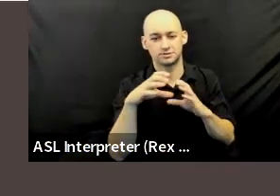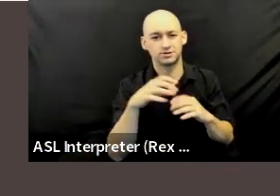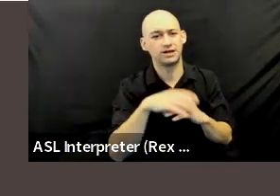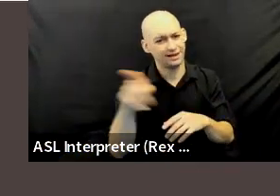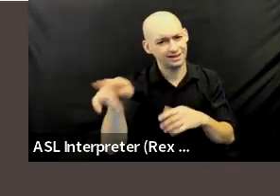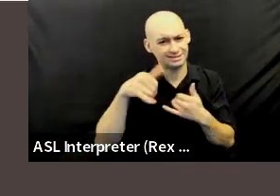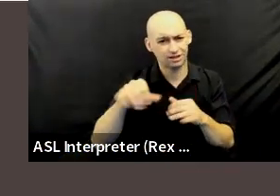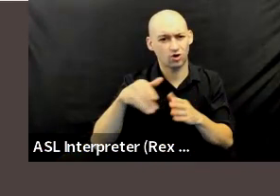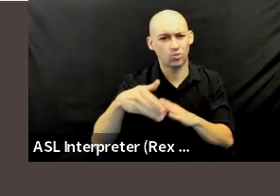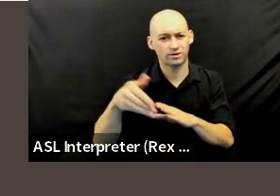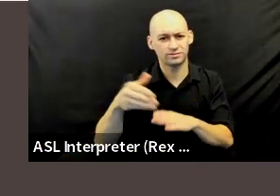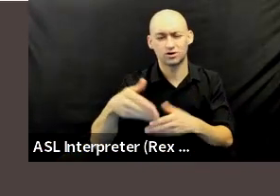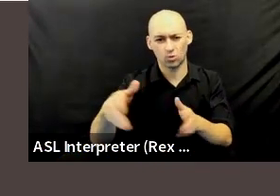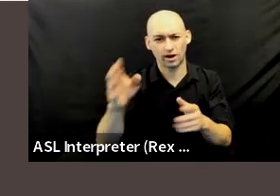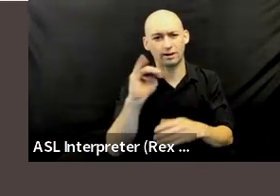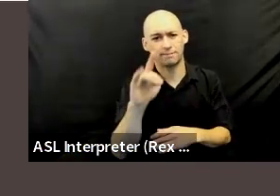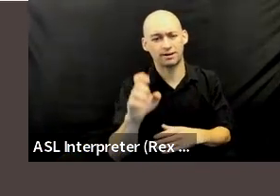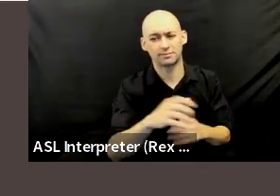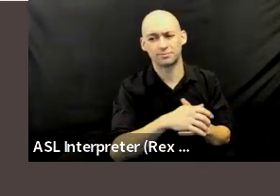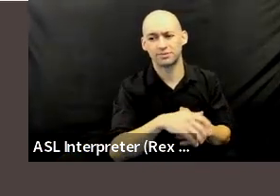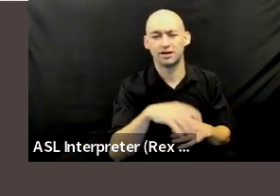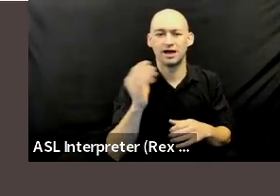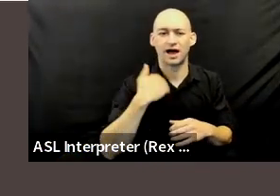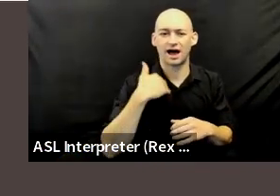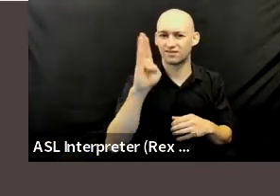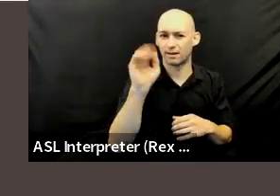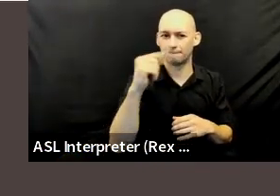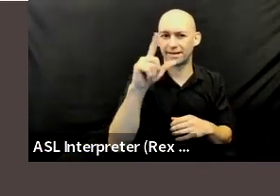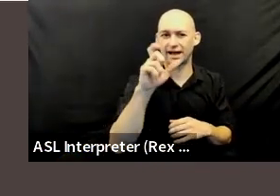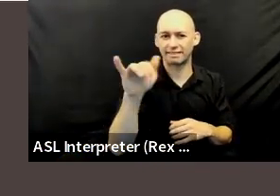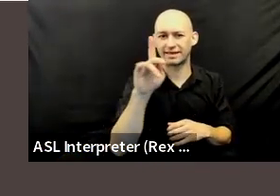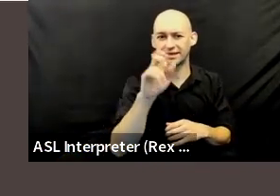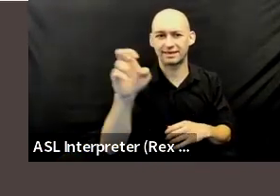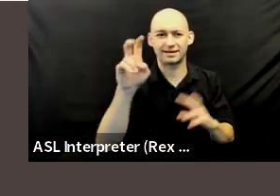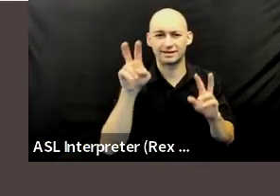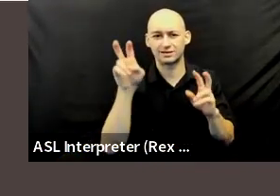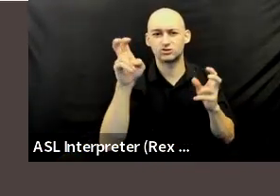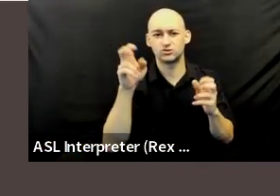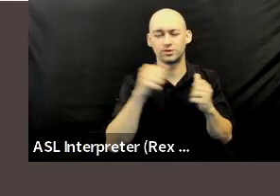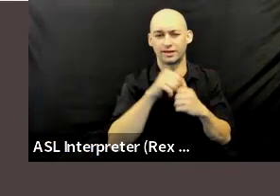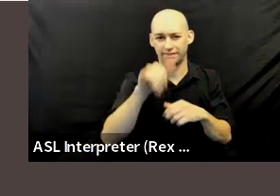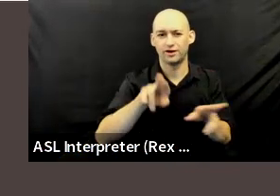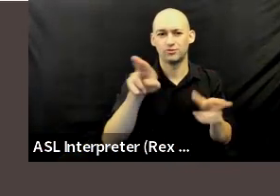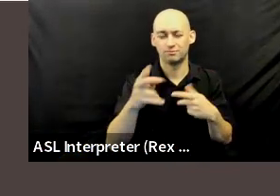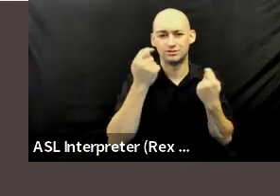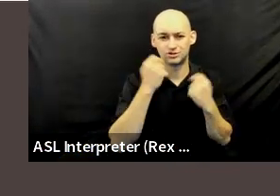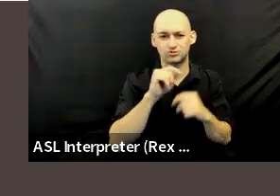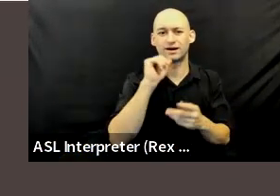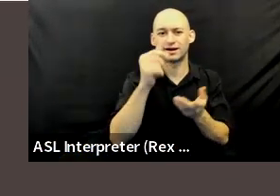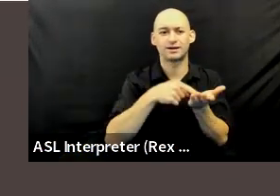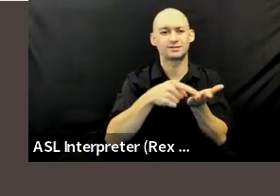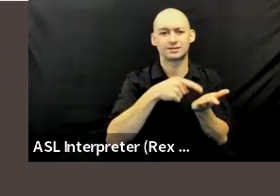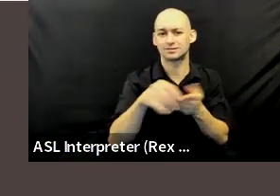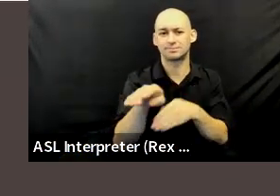Mike. Okay, we actually had a Bagley Keene issue in that room. But we tried not to discuss any